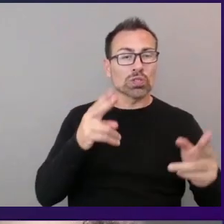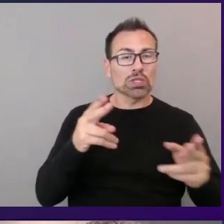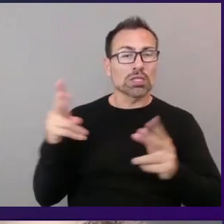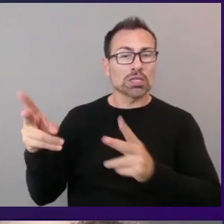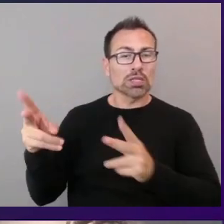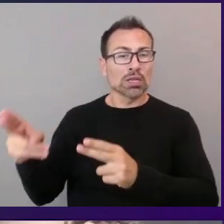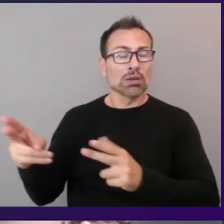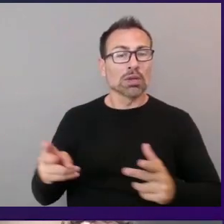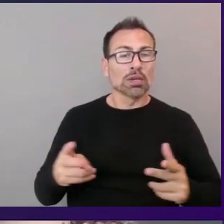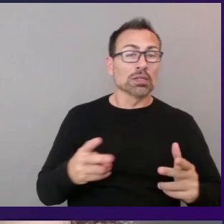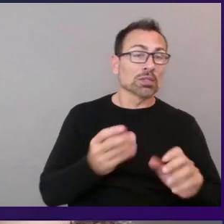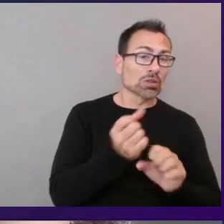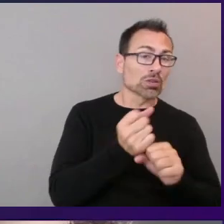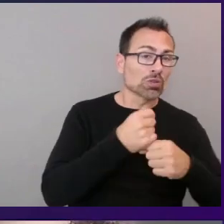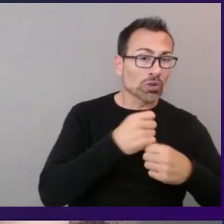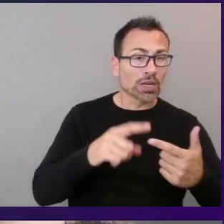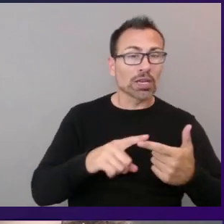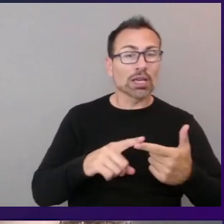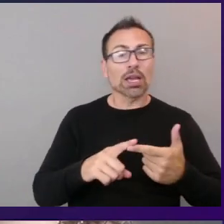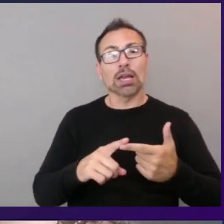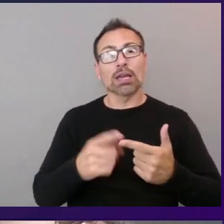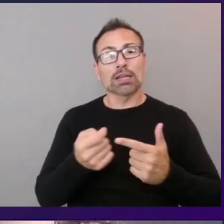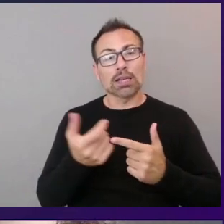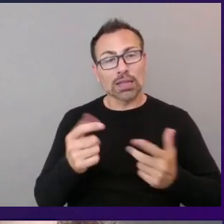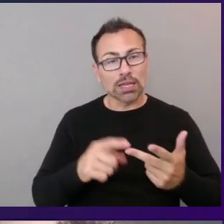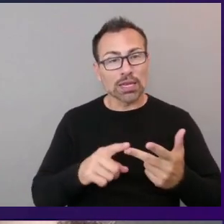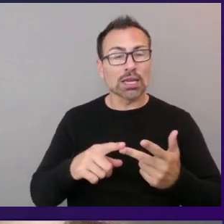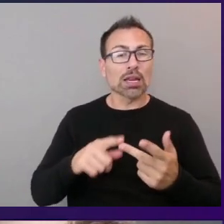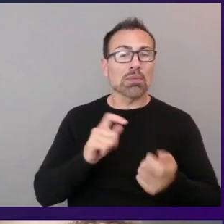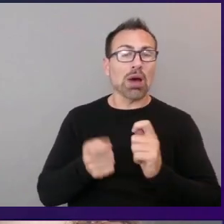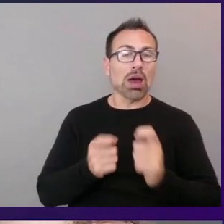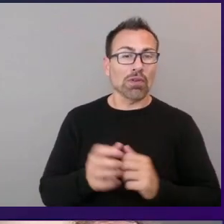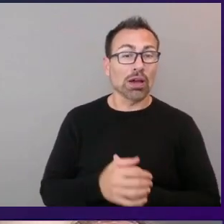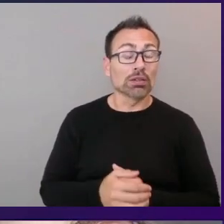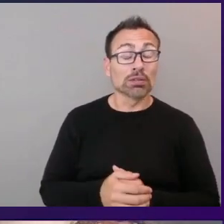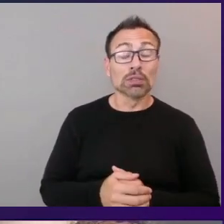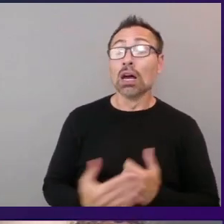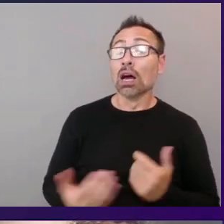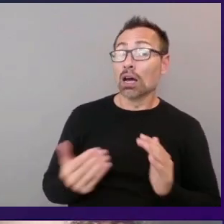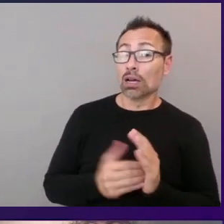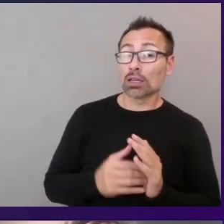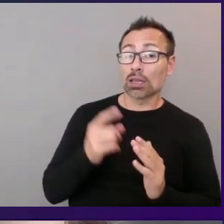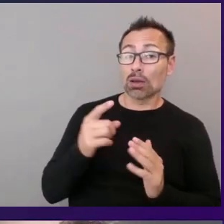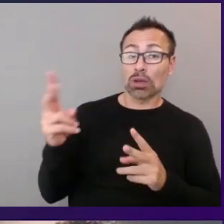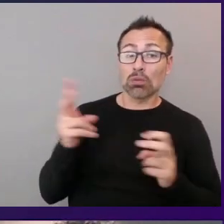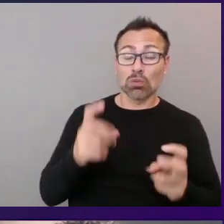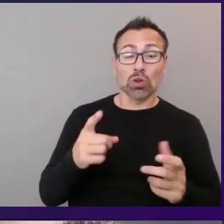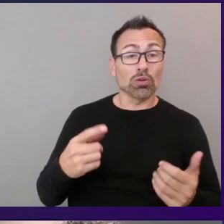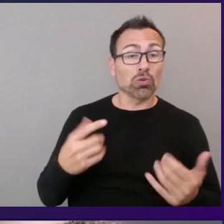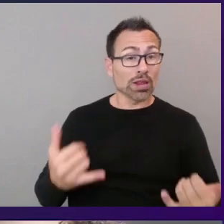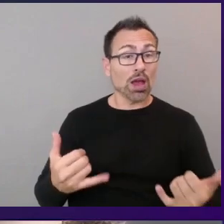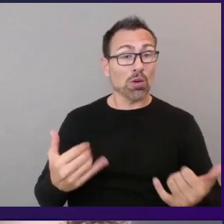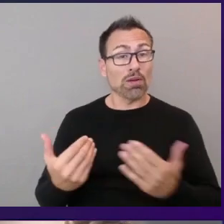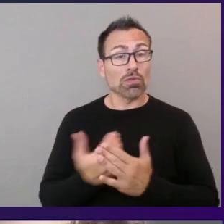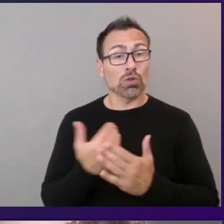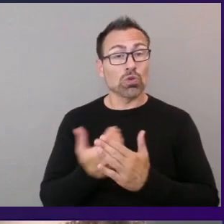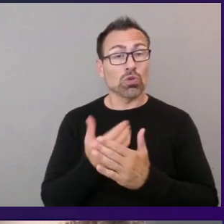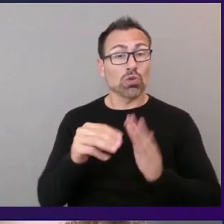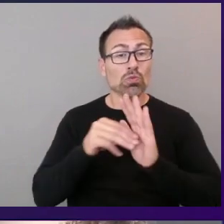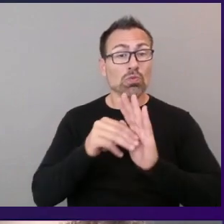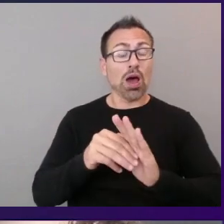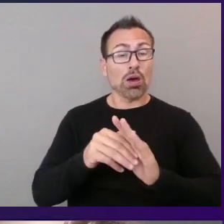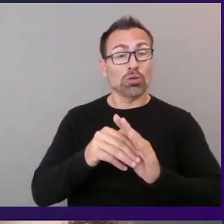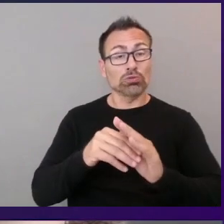can pull this new configuration. We are downloading basically the new models. And if we